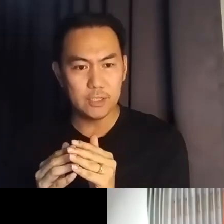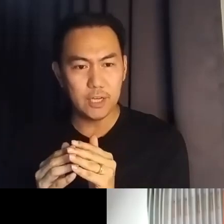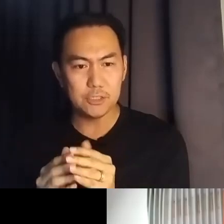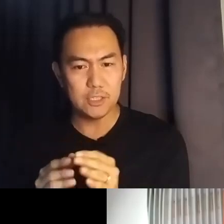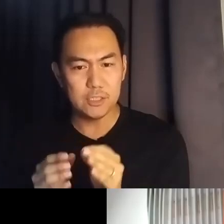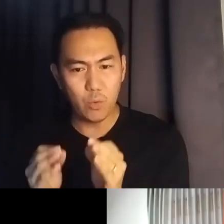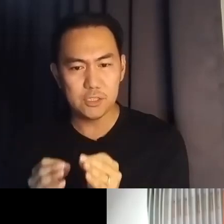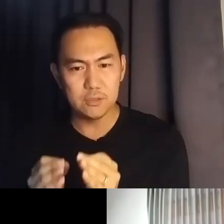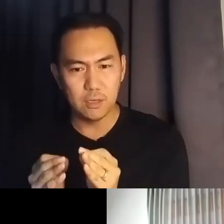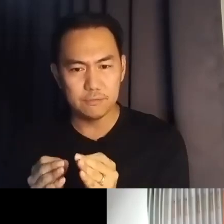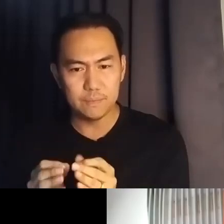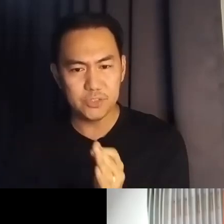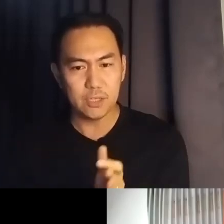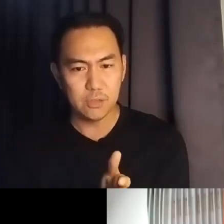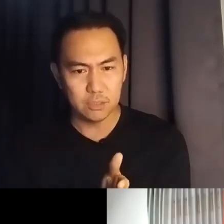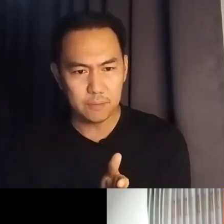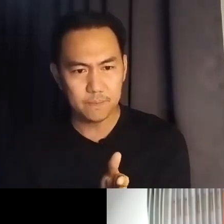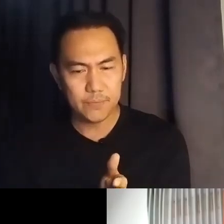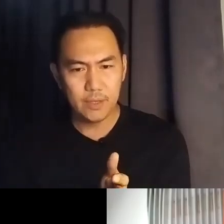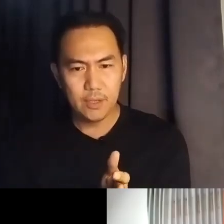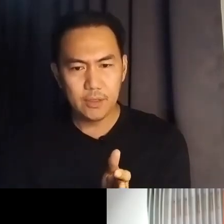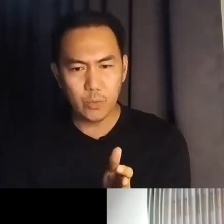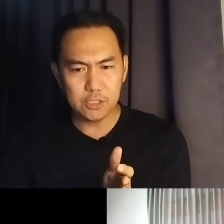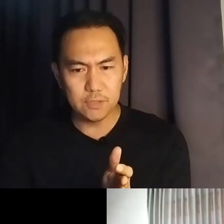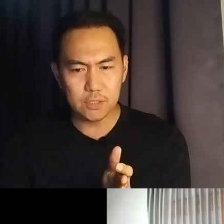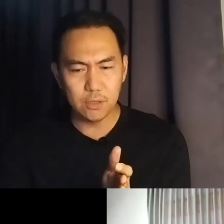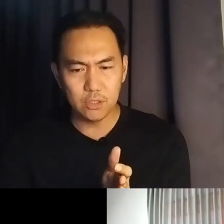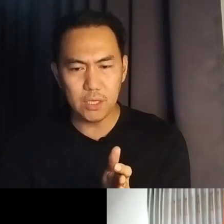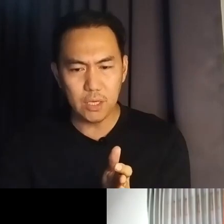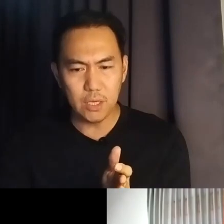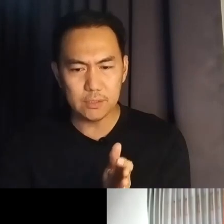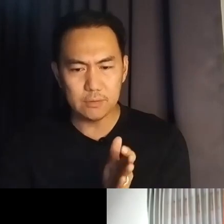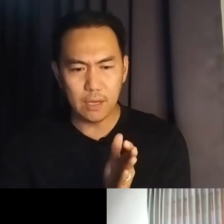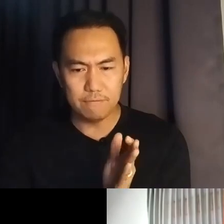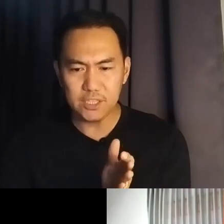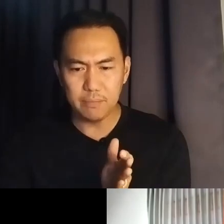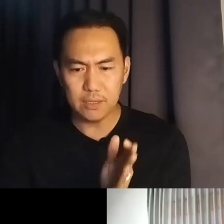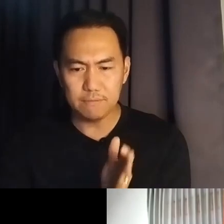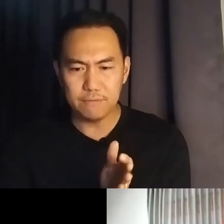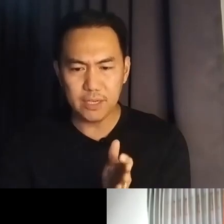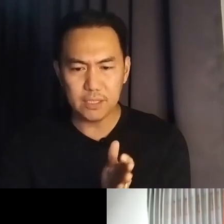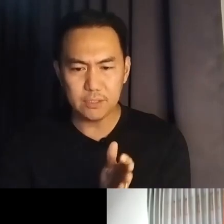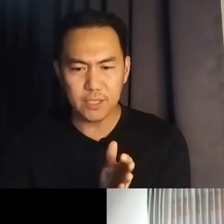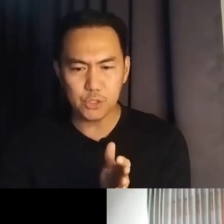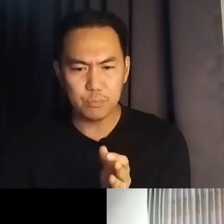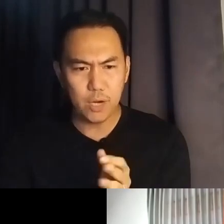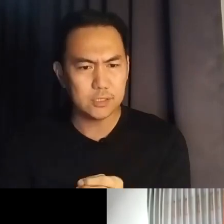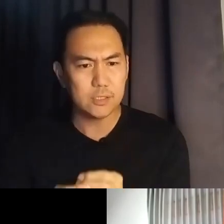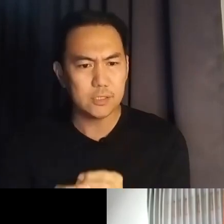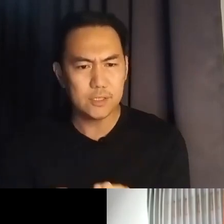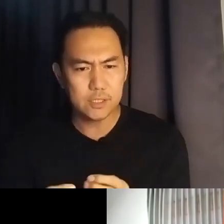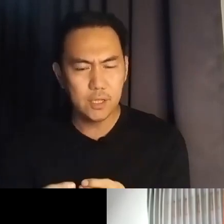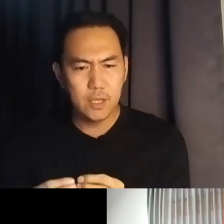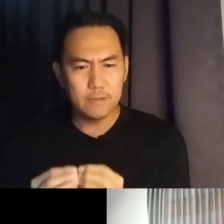and reintegration is the question of taxonomy. The question of taxonomy in the victim identification process.